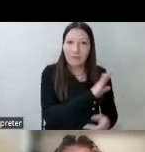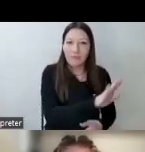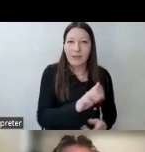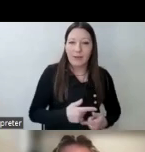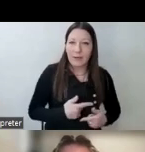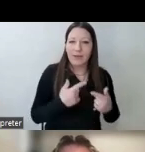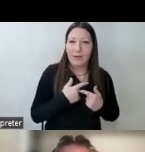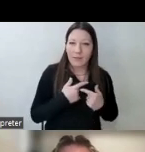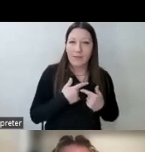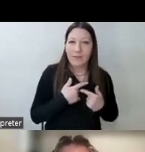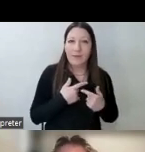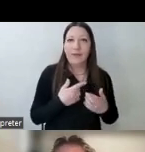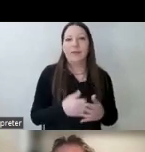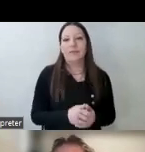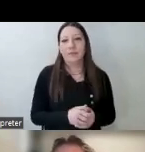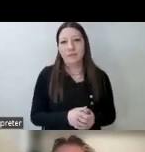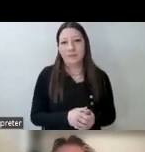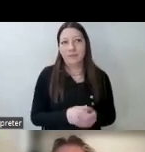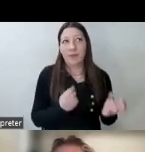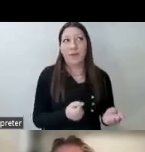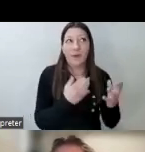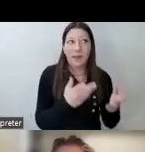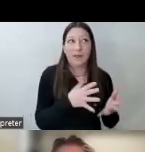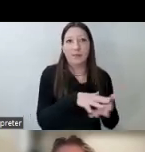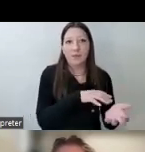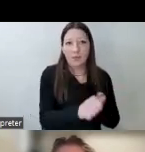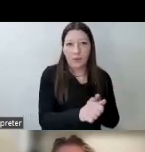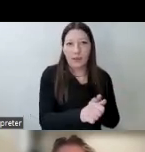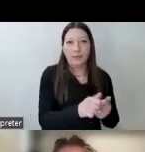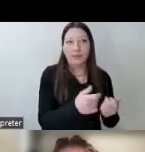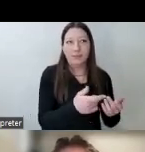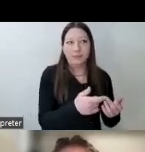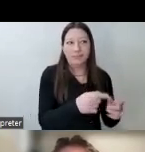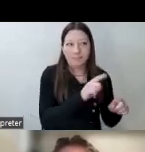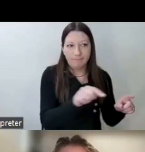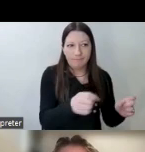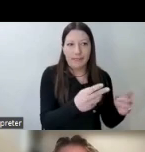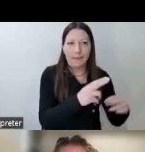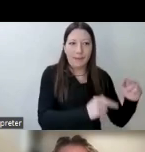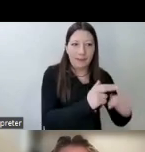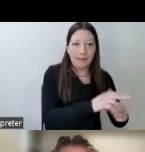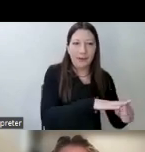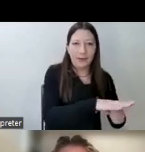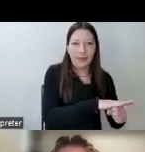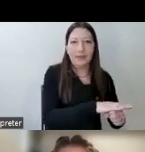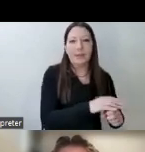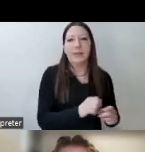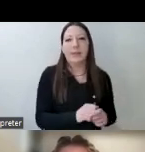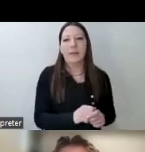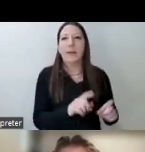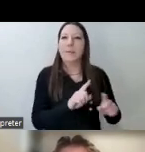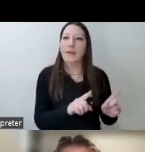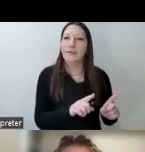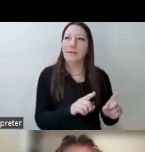destroyed prominent buildings and spaces, but also as stories that are more so related to the connectedness which comes from intentional and